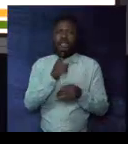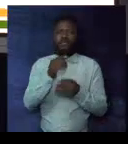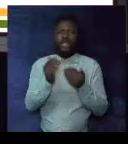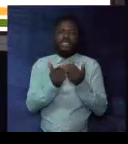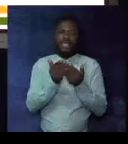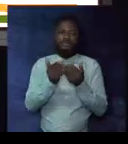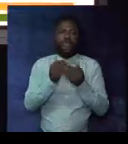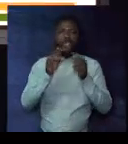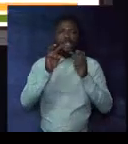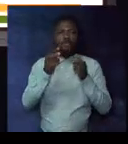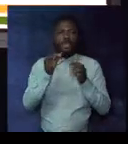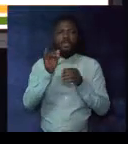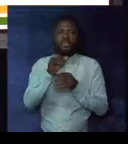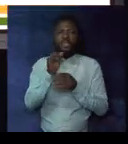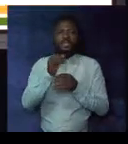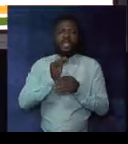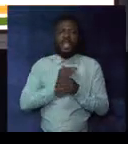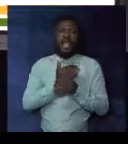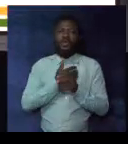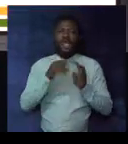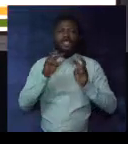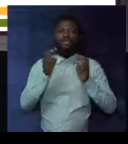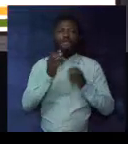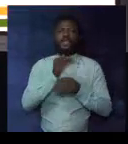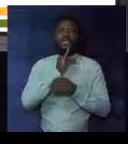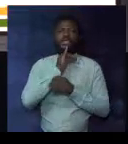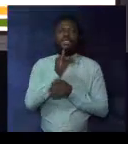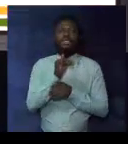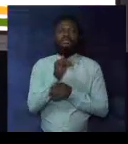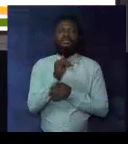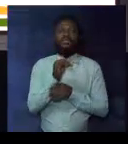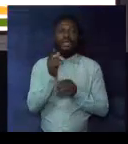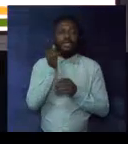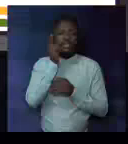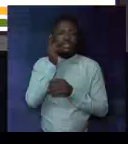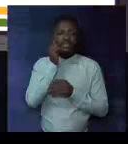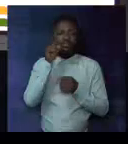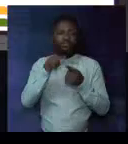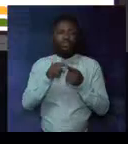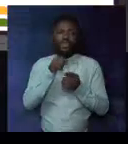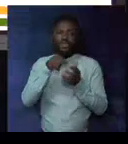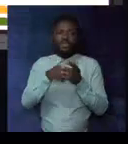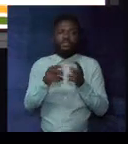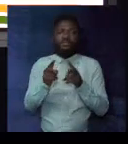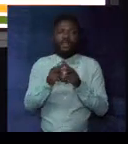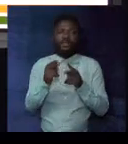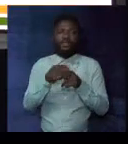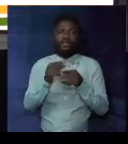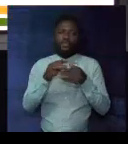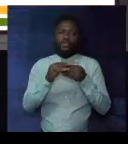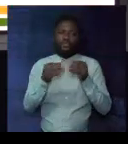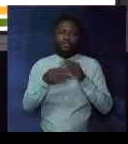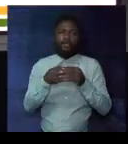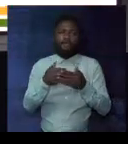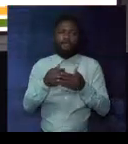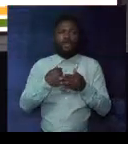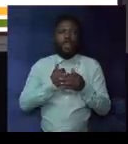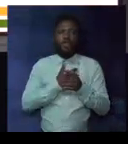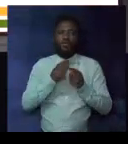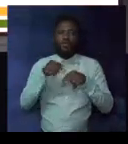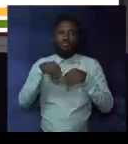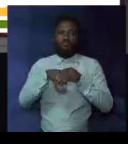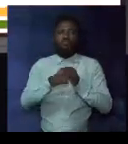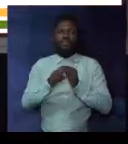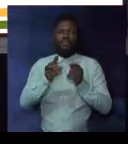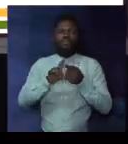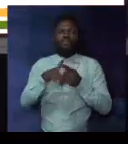you, simple topic. Yes, our topic for today is, but listen to this very short story before we move